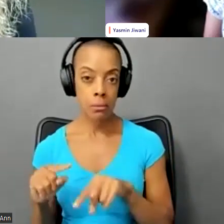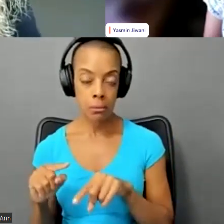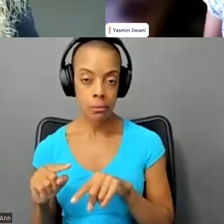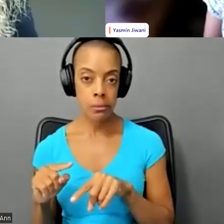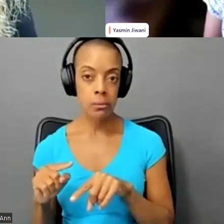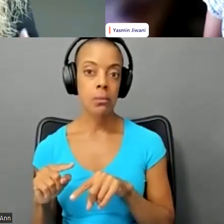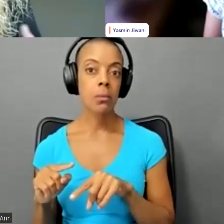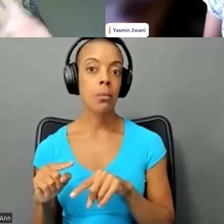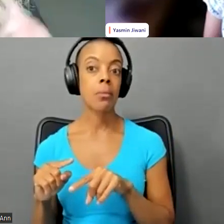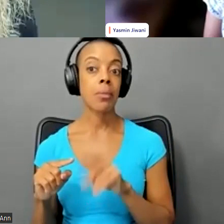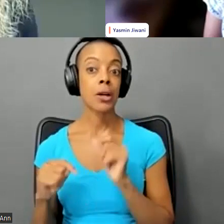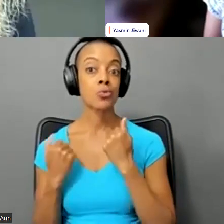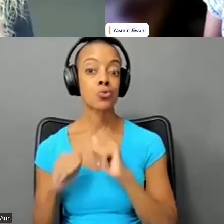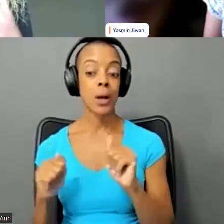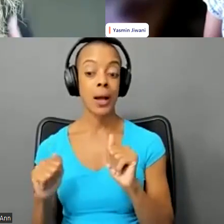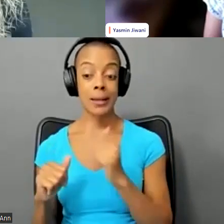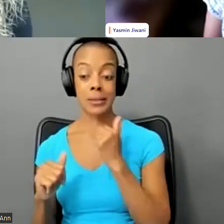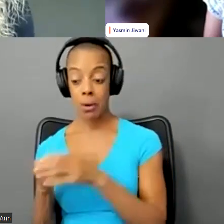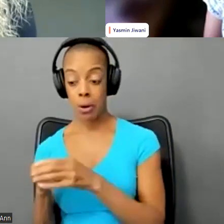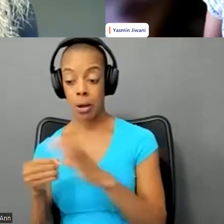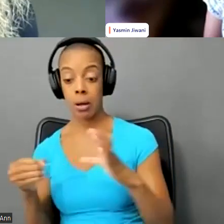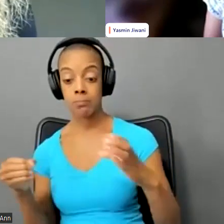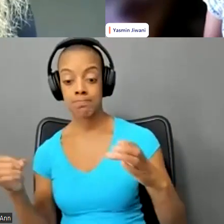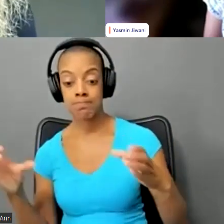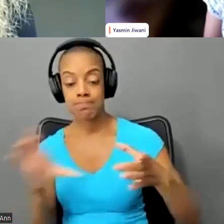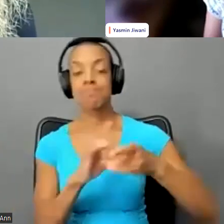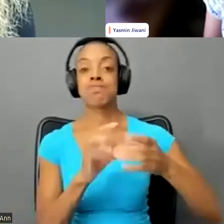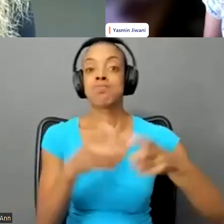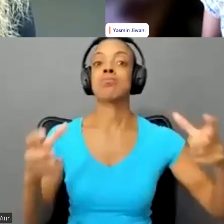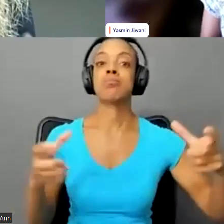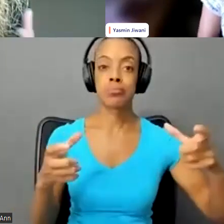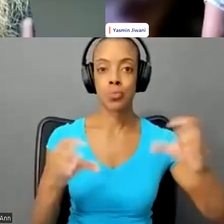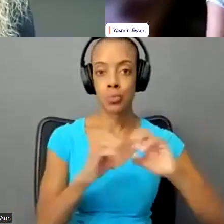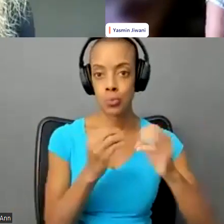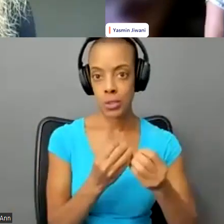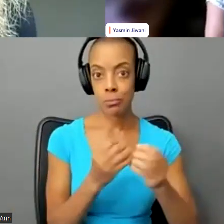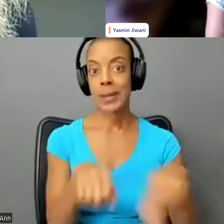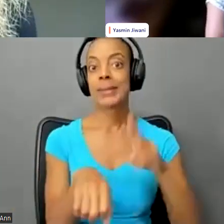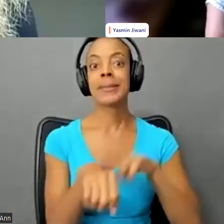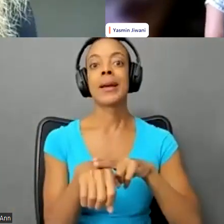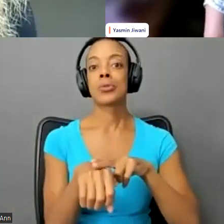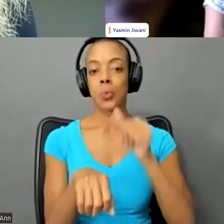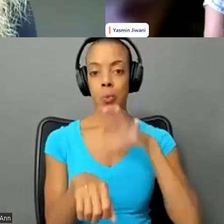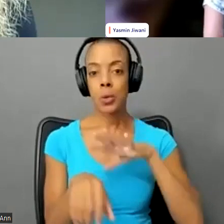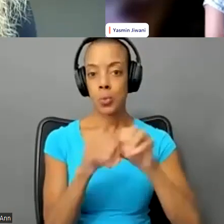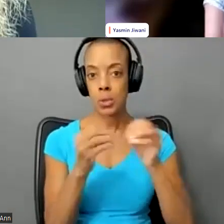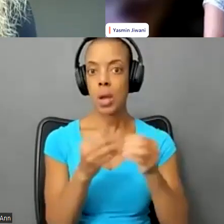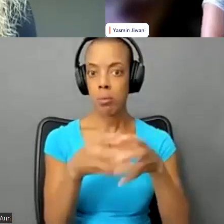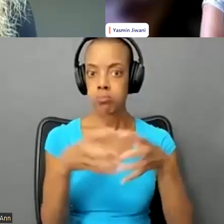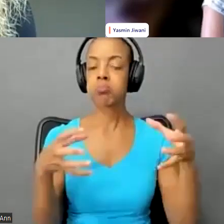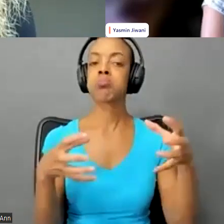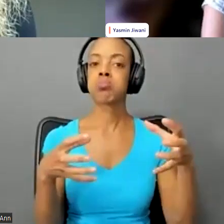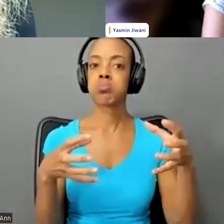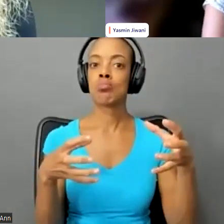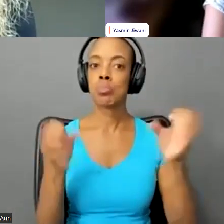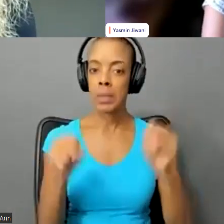in with larger associations or again, national organizations, women's organizations that are, able to do some of